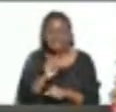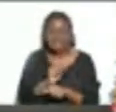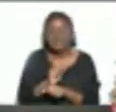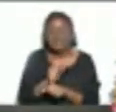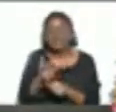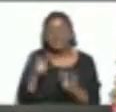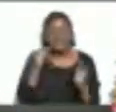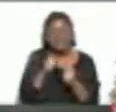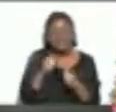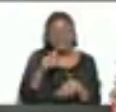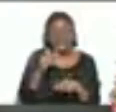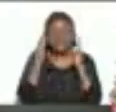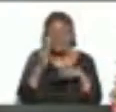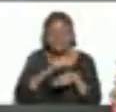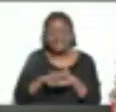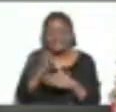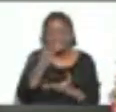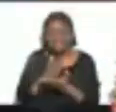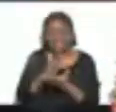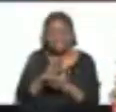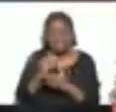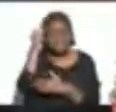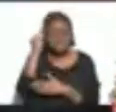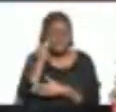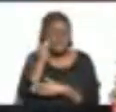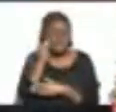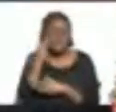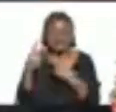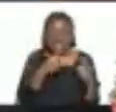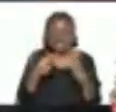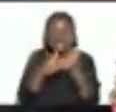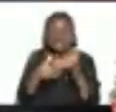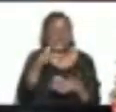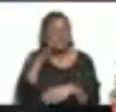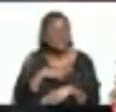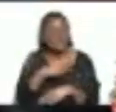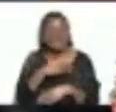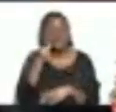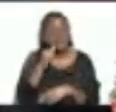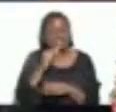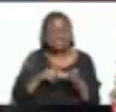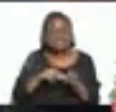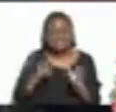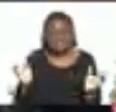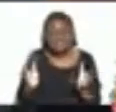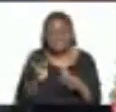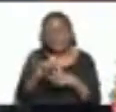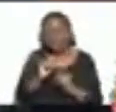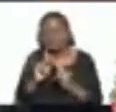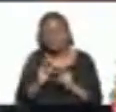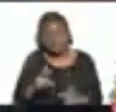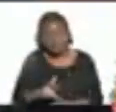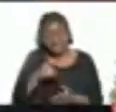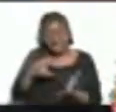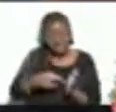violence against women and girls. The chair encourages all persons feeling this way to break